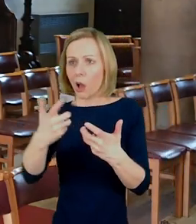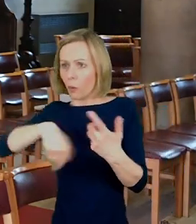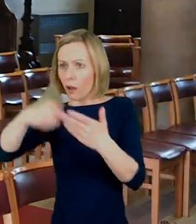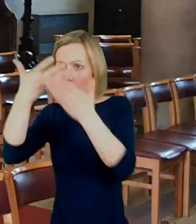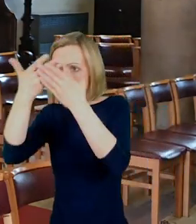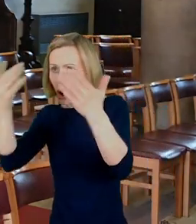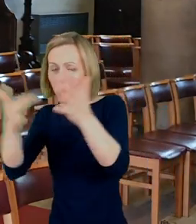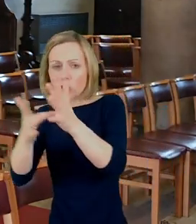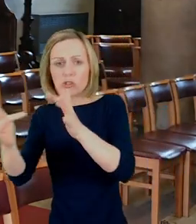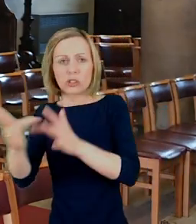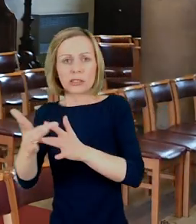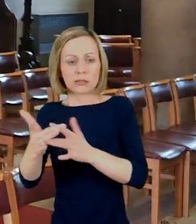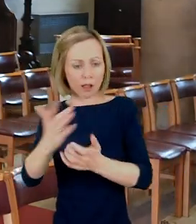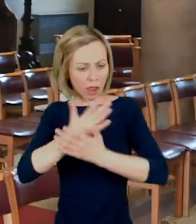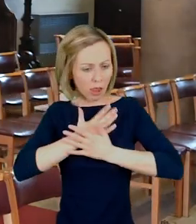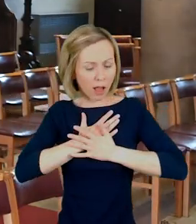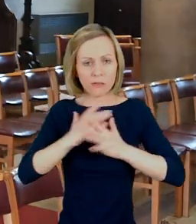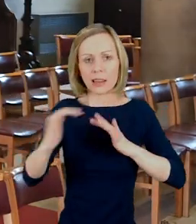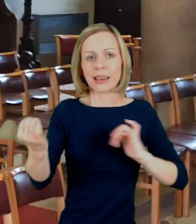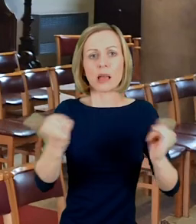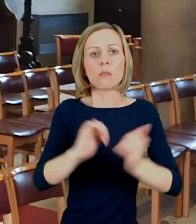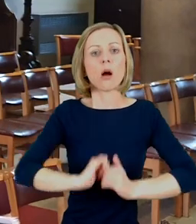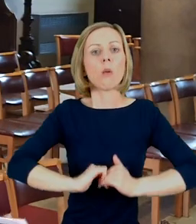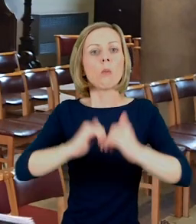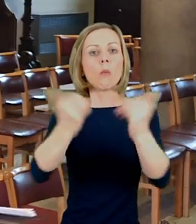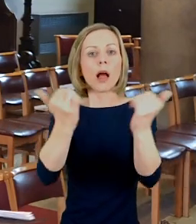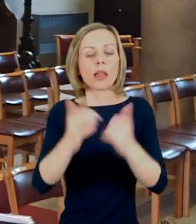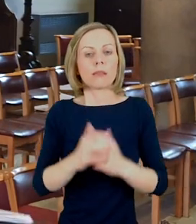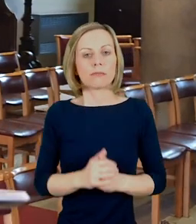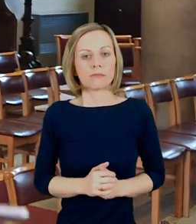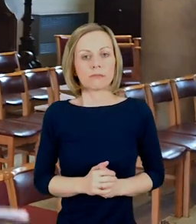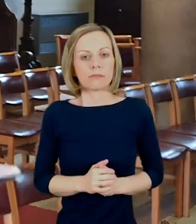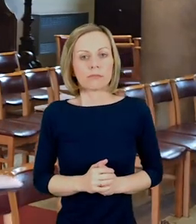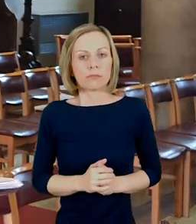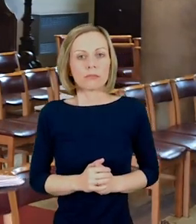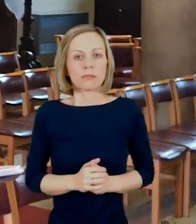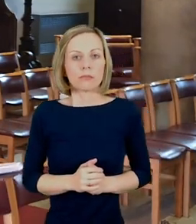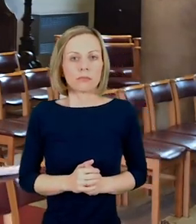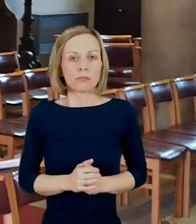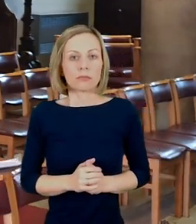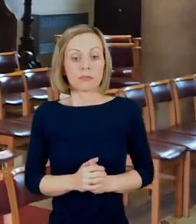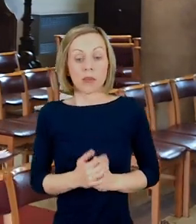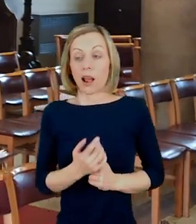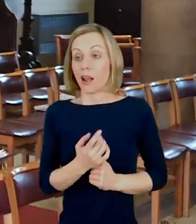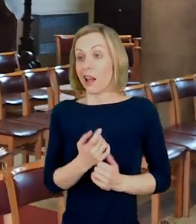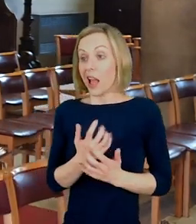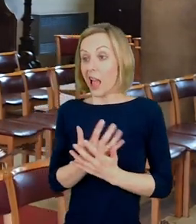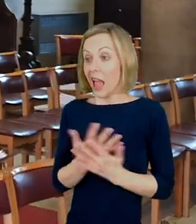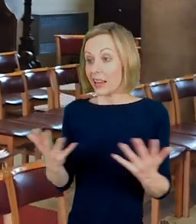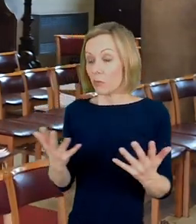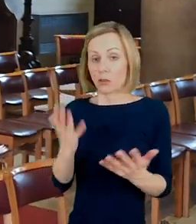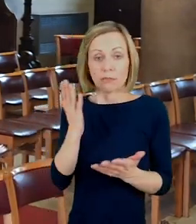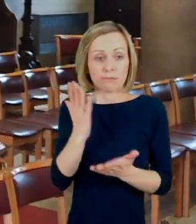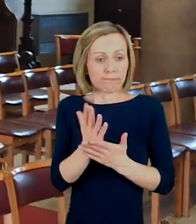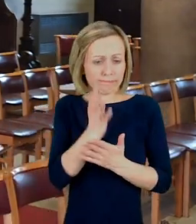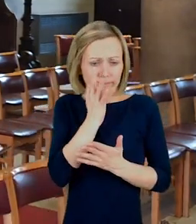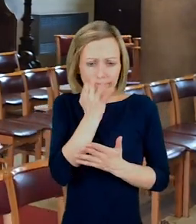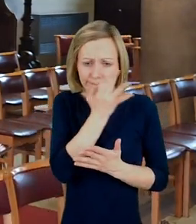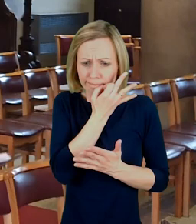and loving our neighbors better, and to pray for those who are suffering in